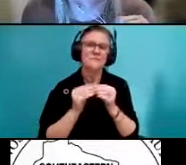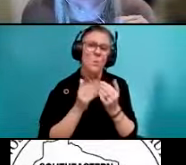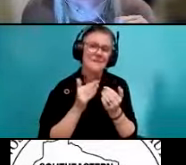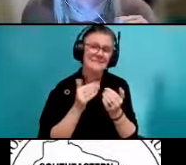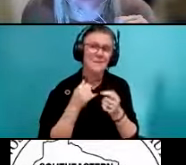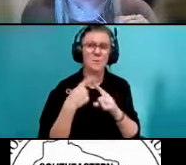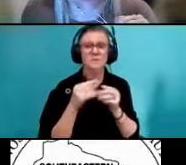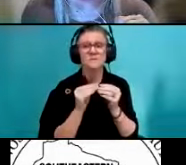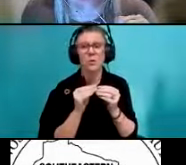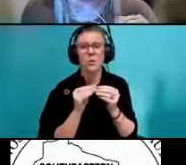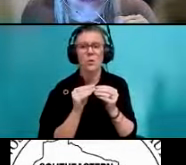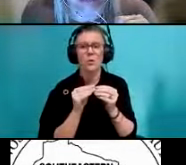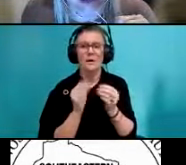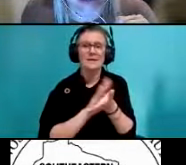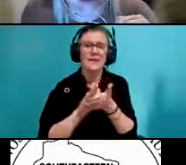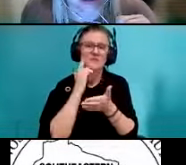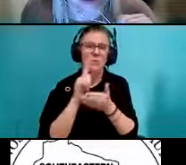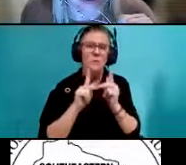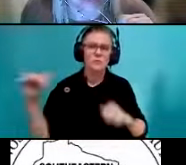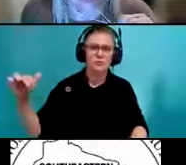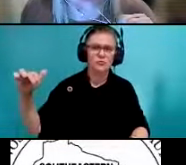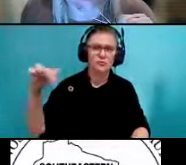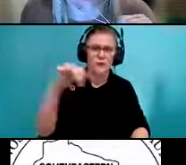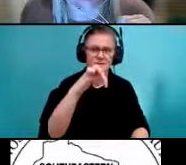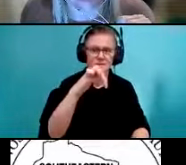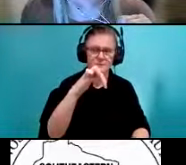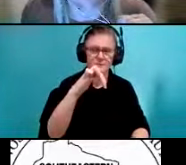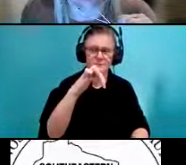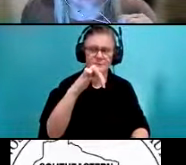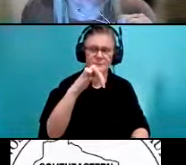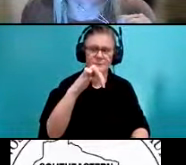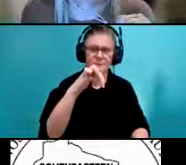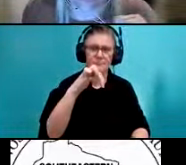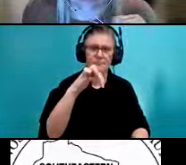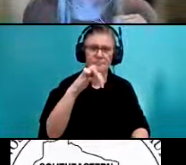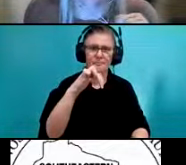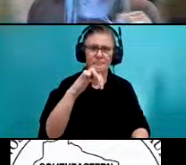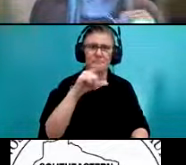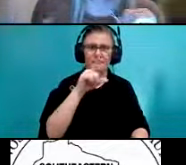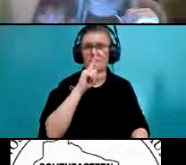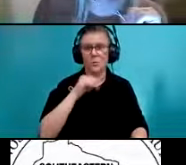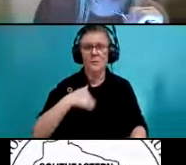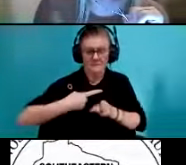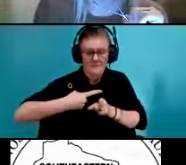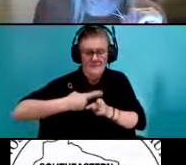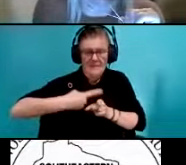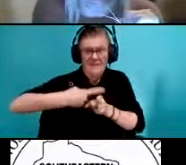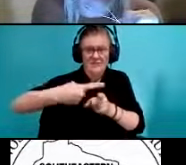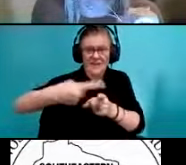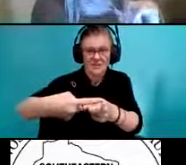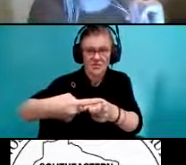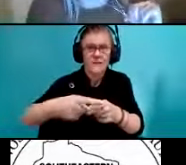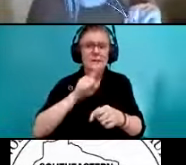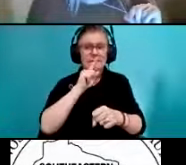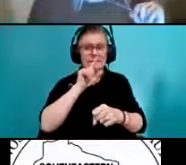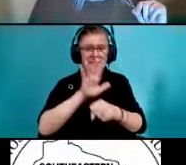more convenient for pedestrians to make that cross. And they would be located at intersections where there are